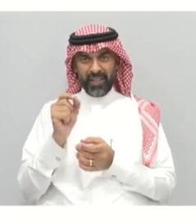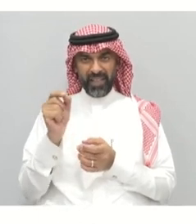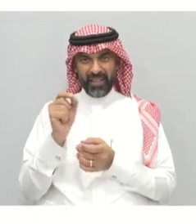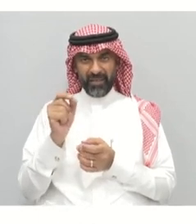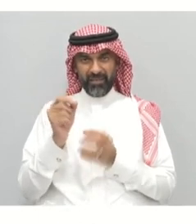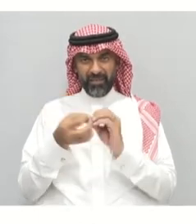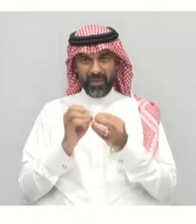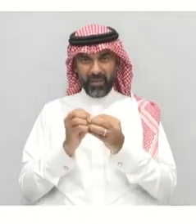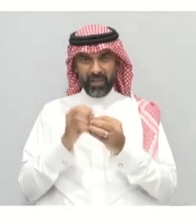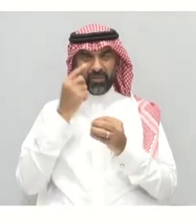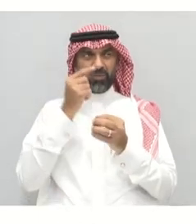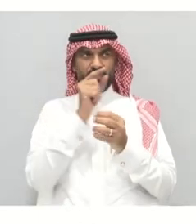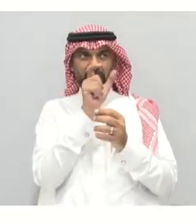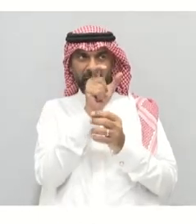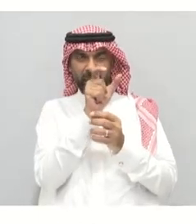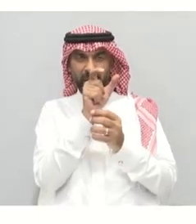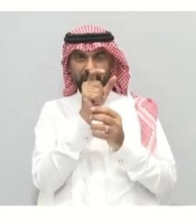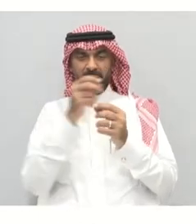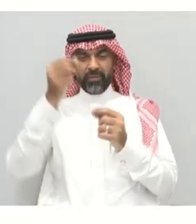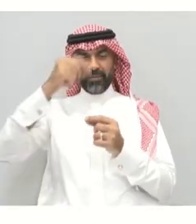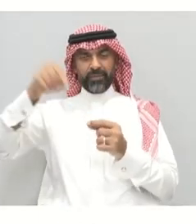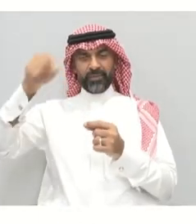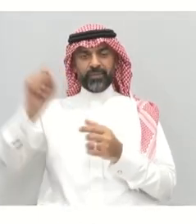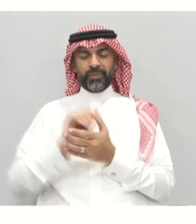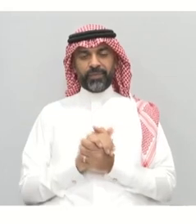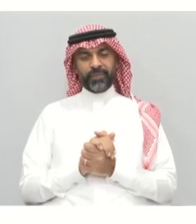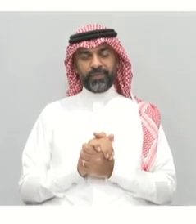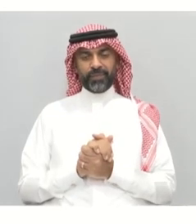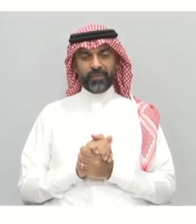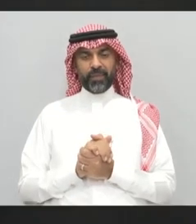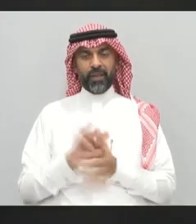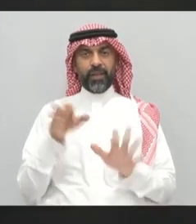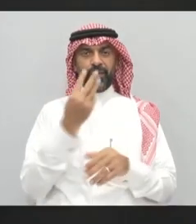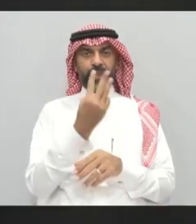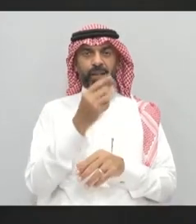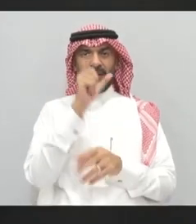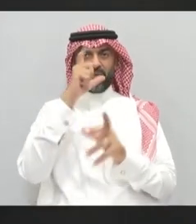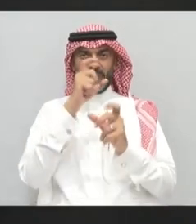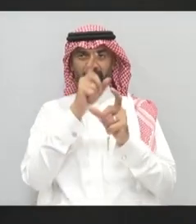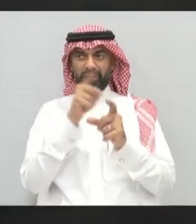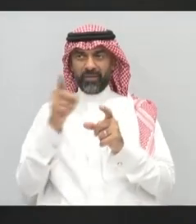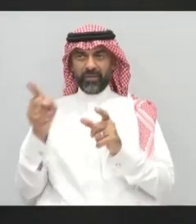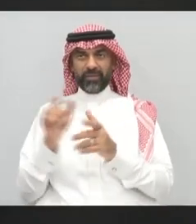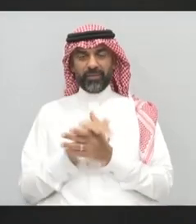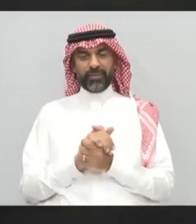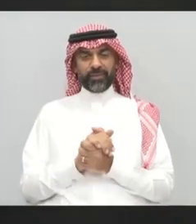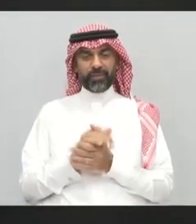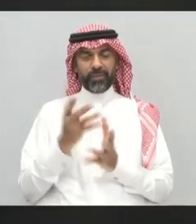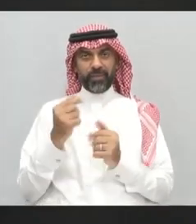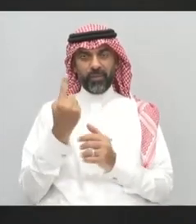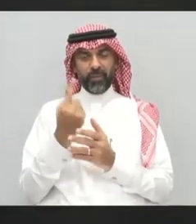colors. Here we have, yes, three traffic lights. That's good, okay? Number